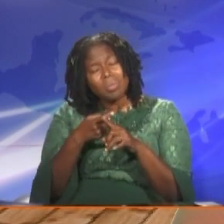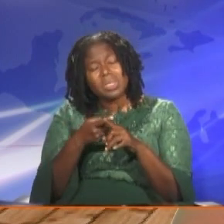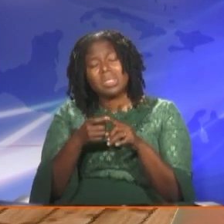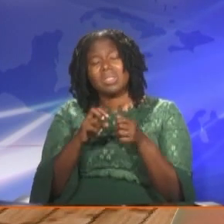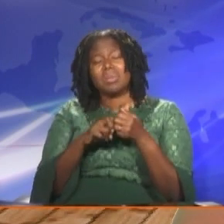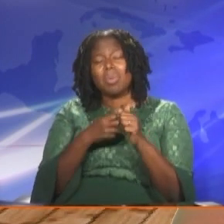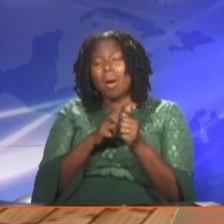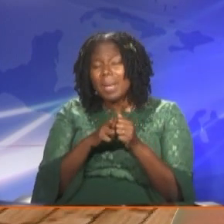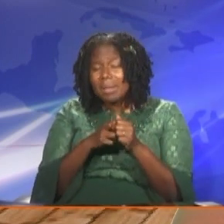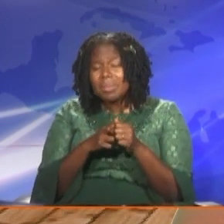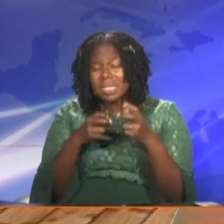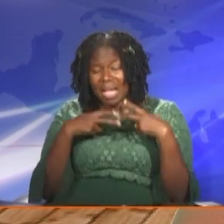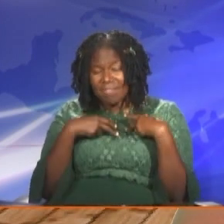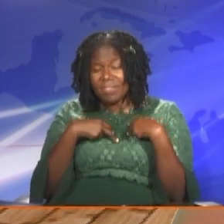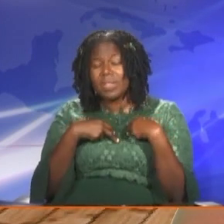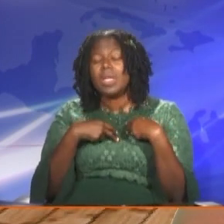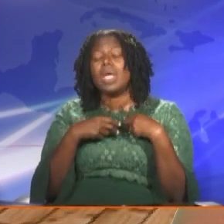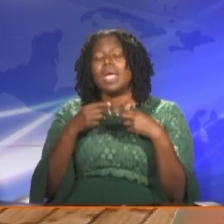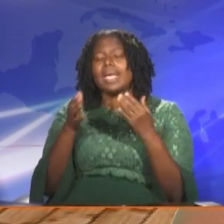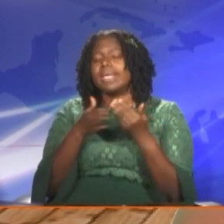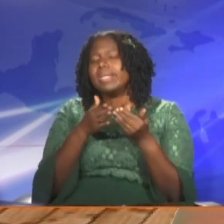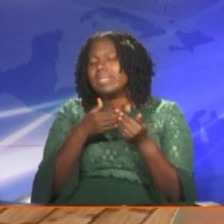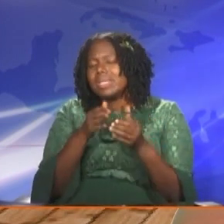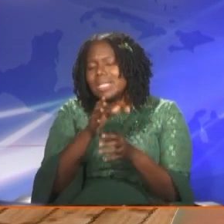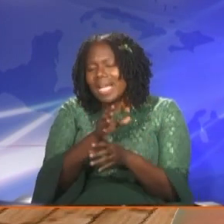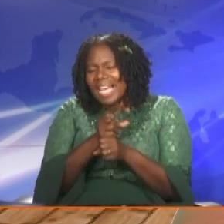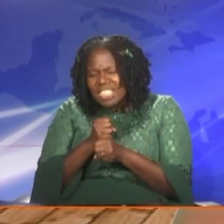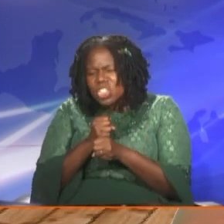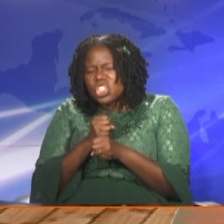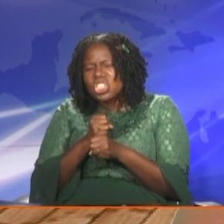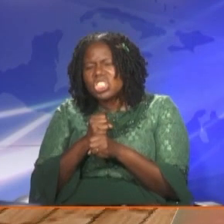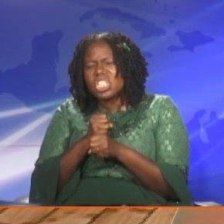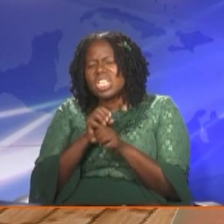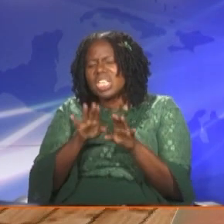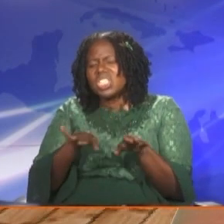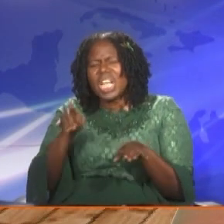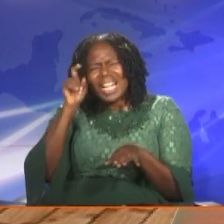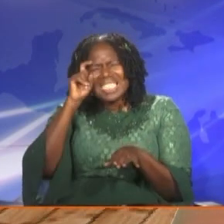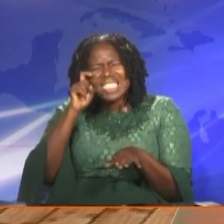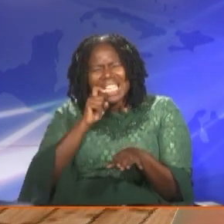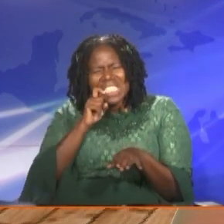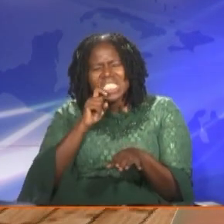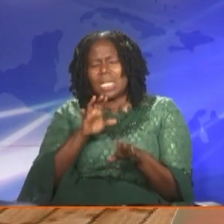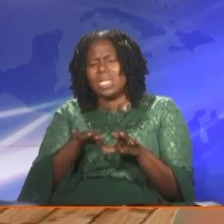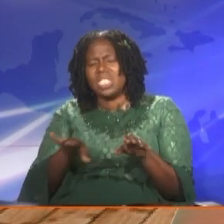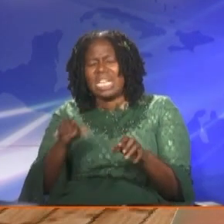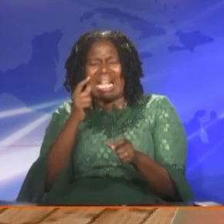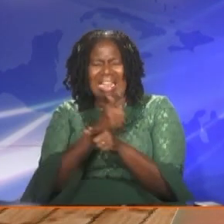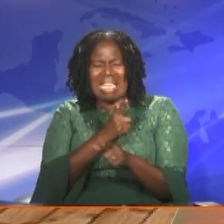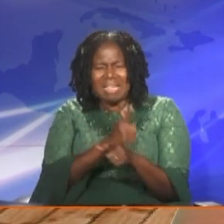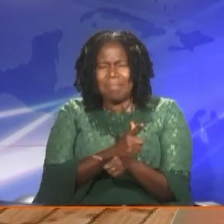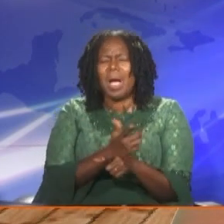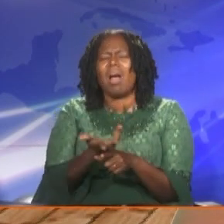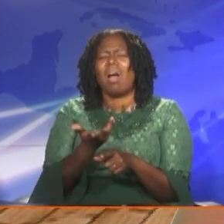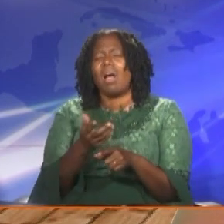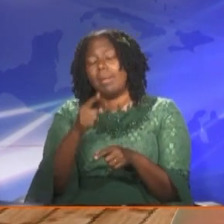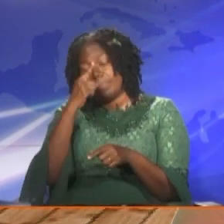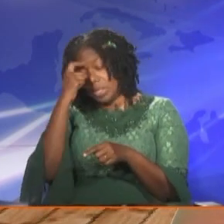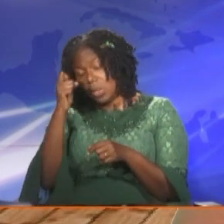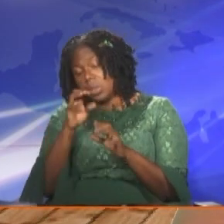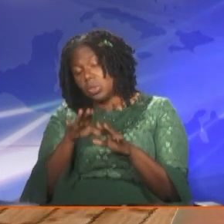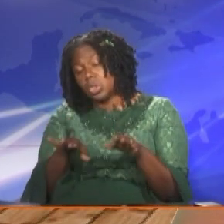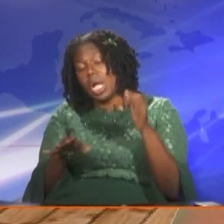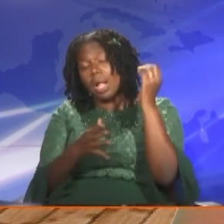the difference is stark. You can't really, there's no comparison with adult poverty to child poverty because children can